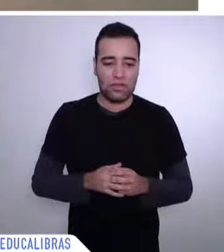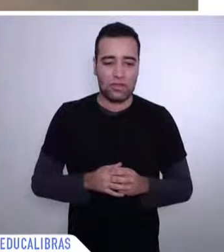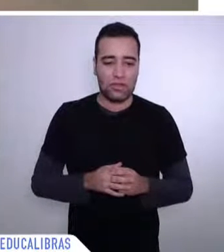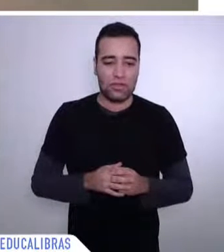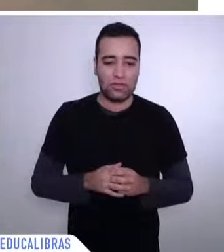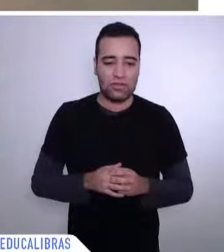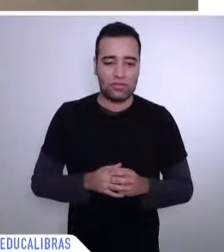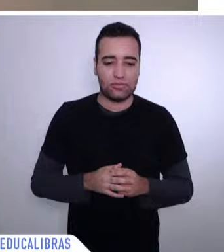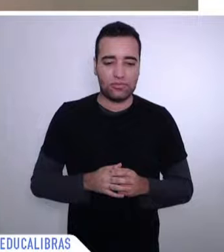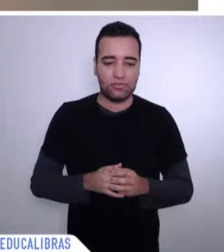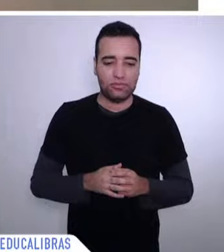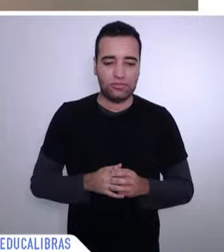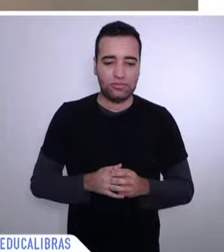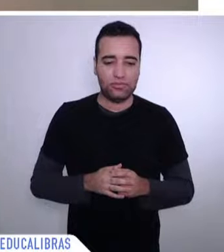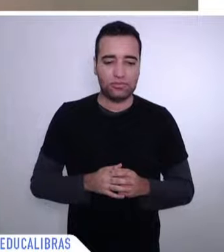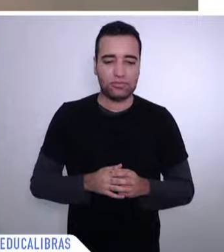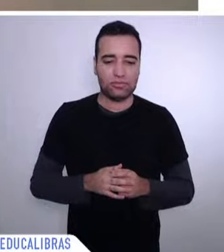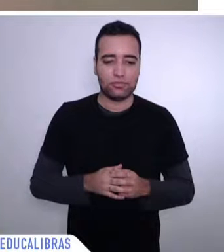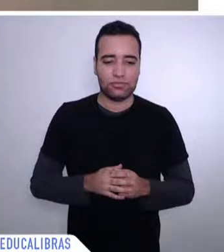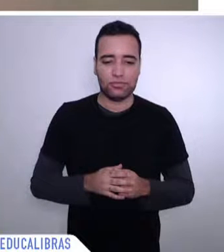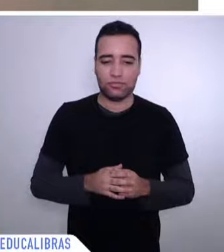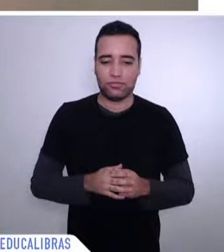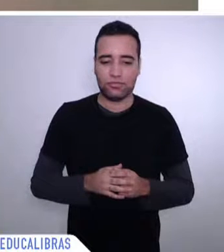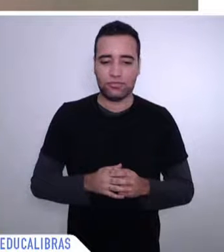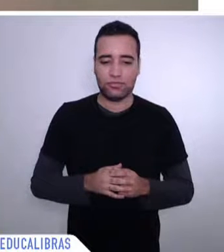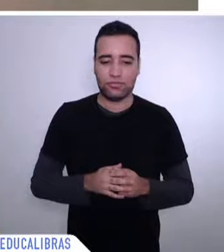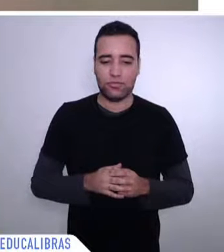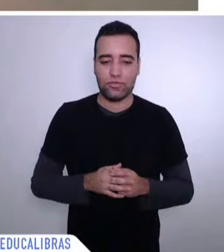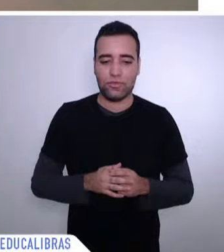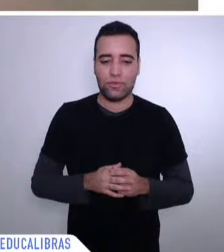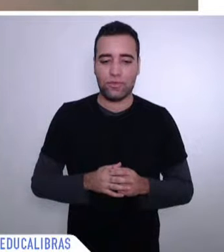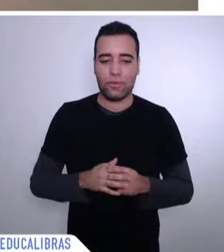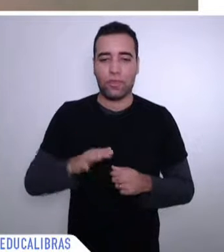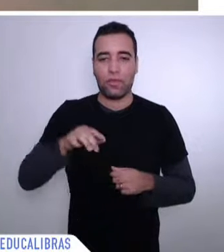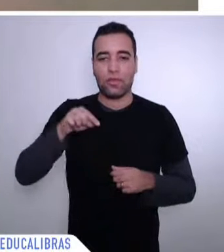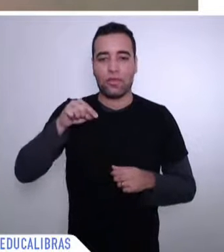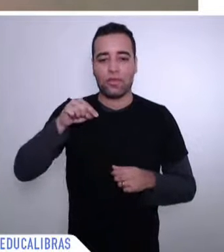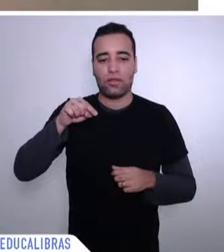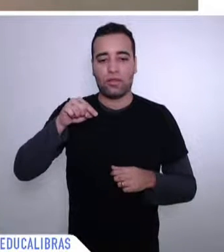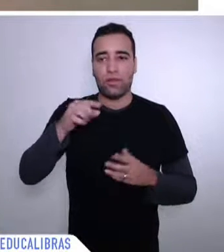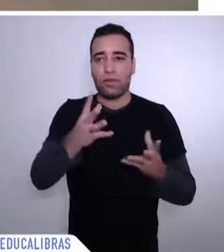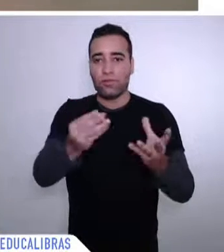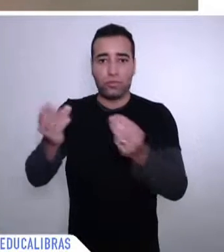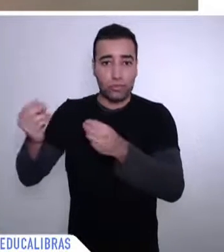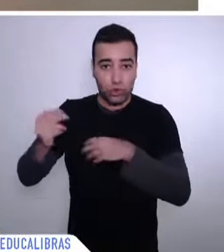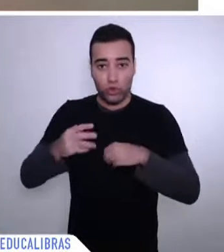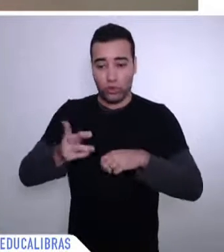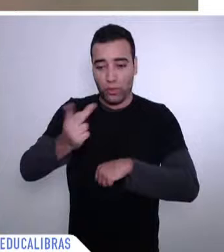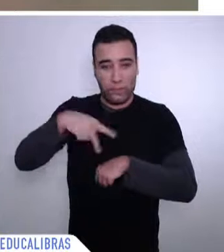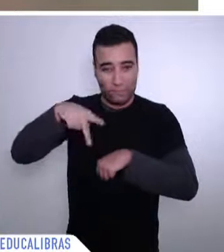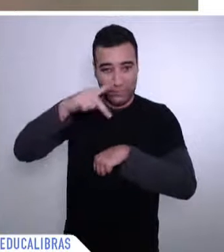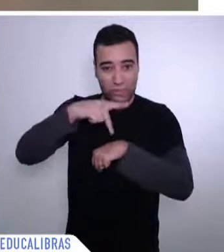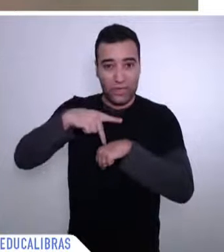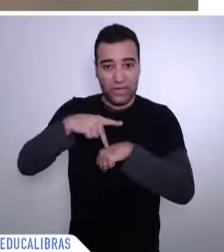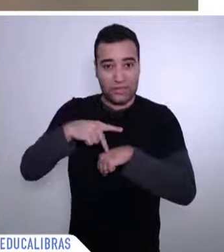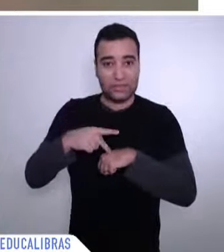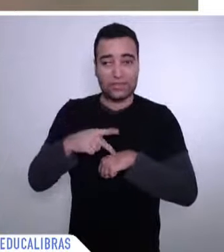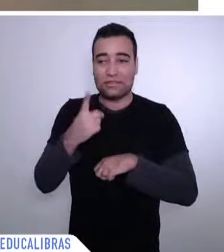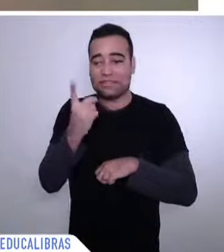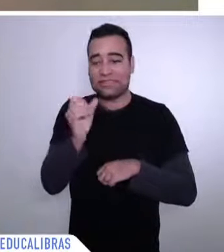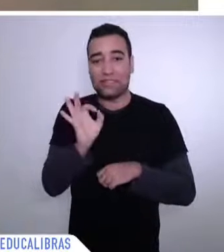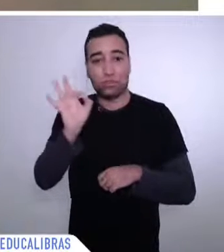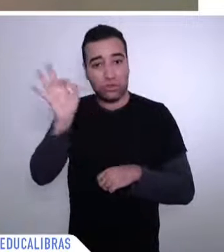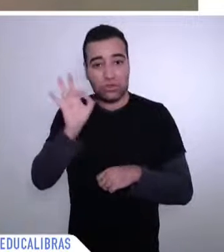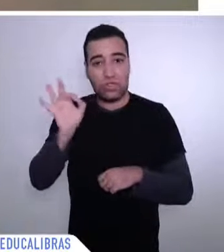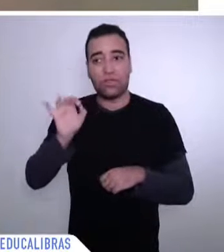tests score below the minimum level of proficiency. 43%. And that's in all 3 subjects, compared